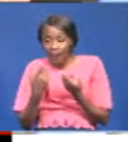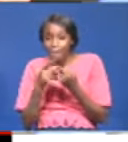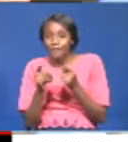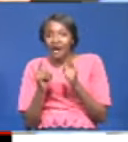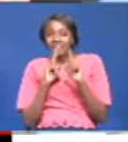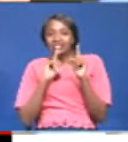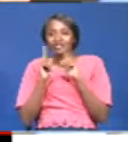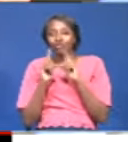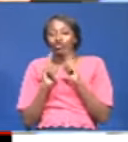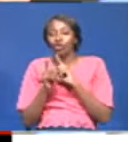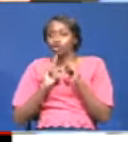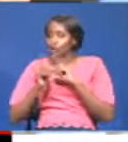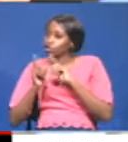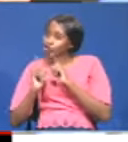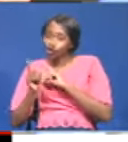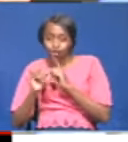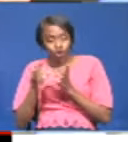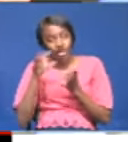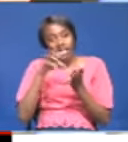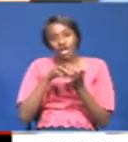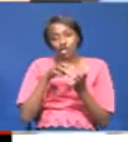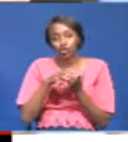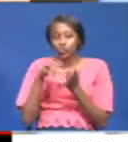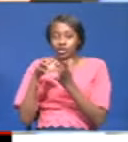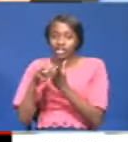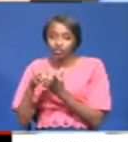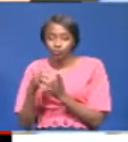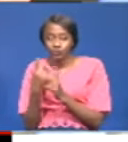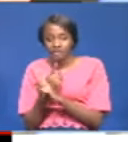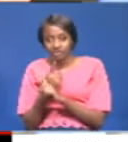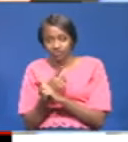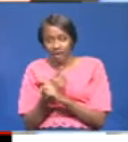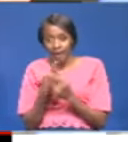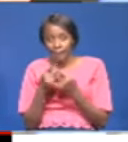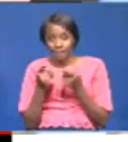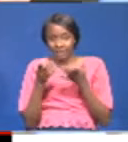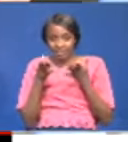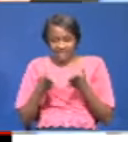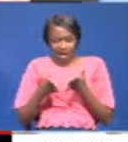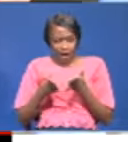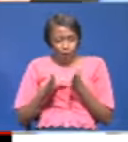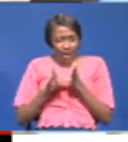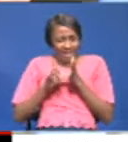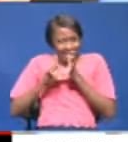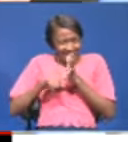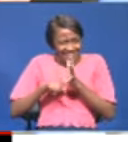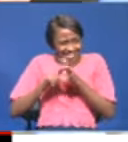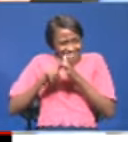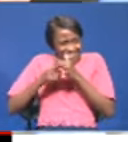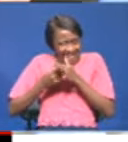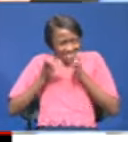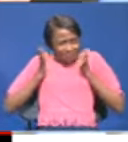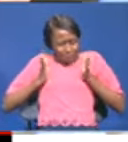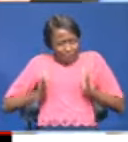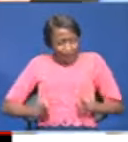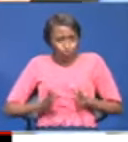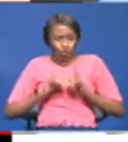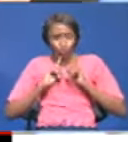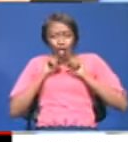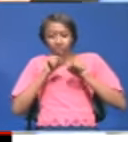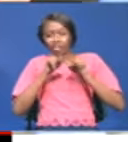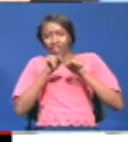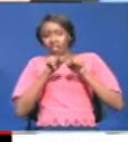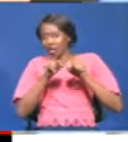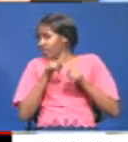that. Now we are seeing it generates to personal insults. Now, insults can never win you a vote. And